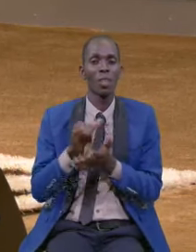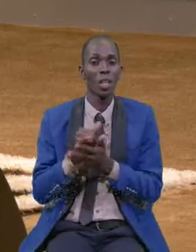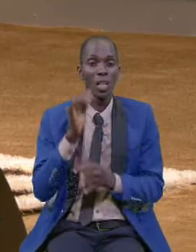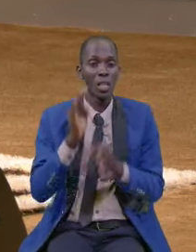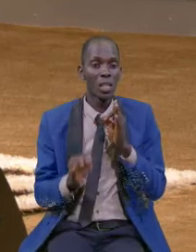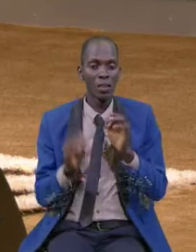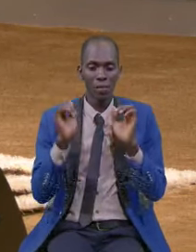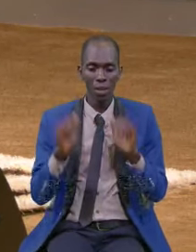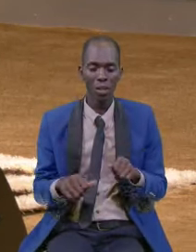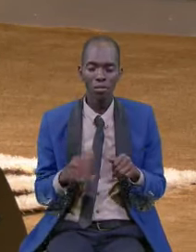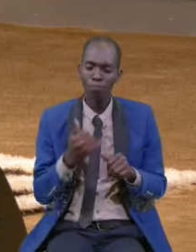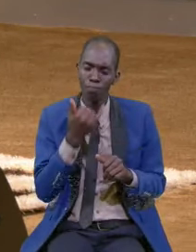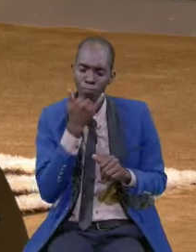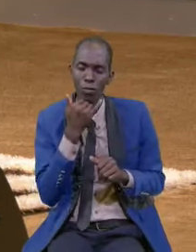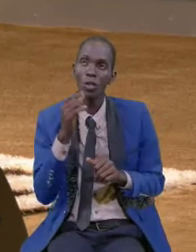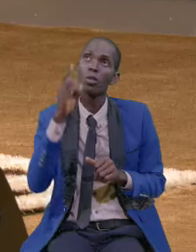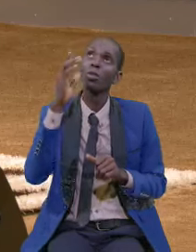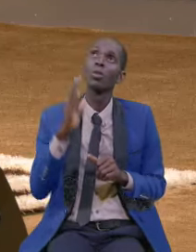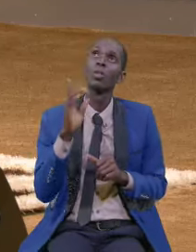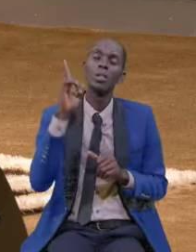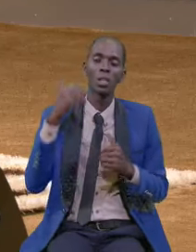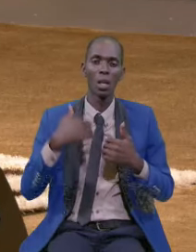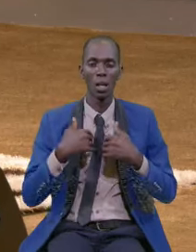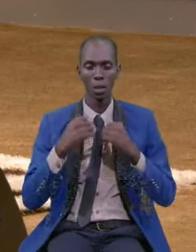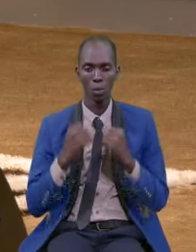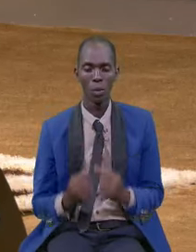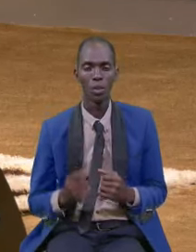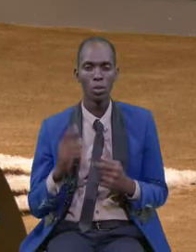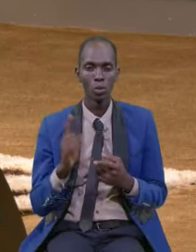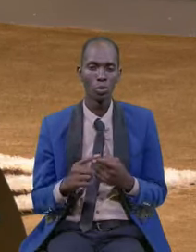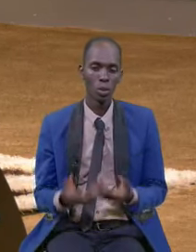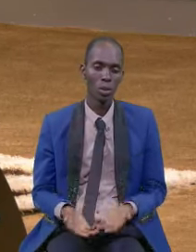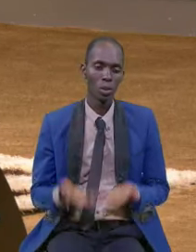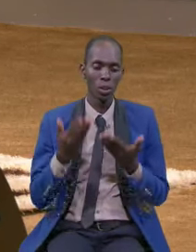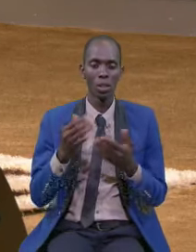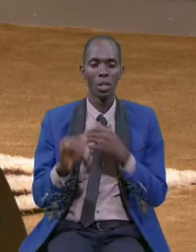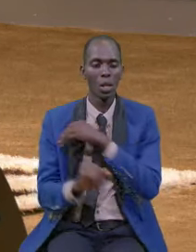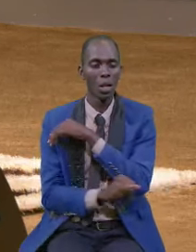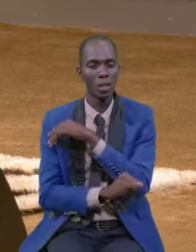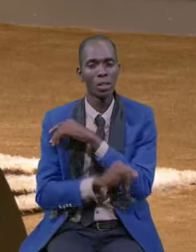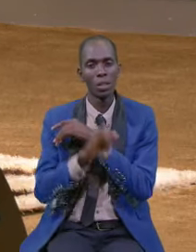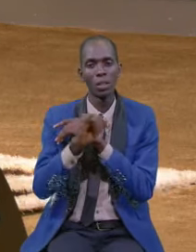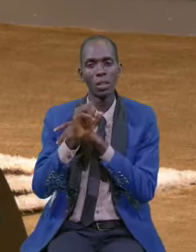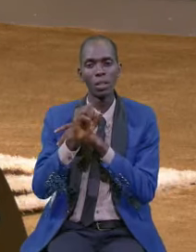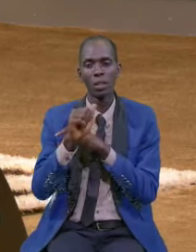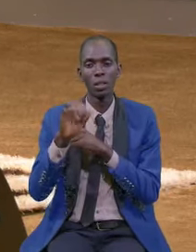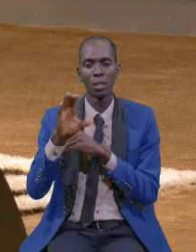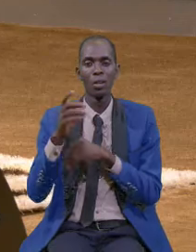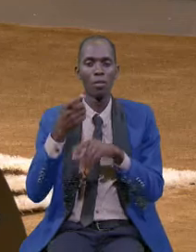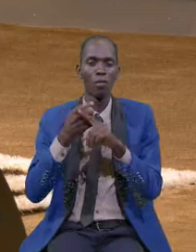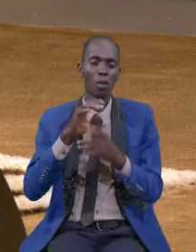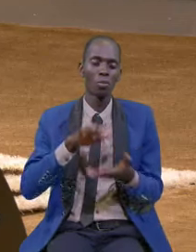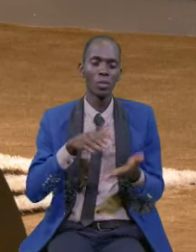to raise Isaac from the dead. By faith, Abraham, when he